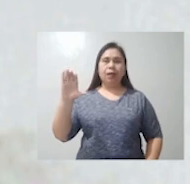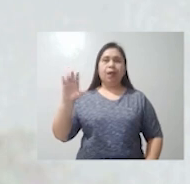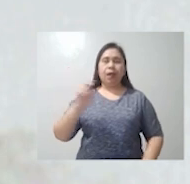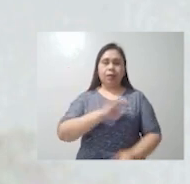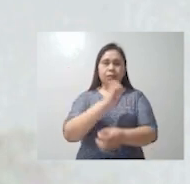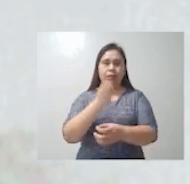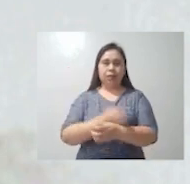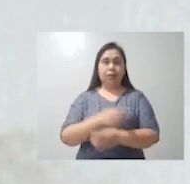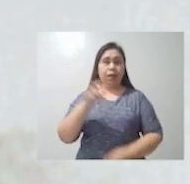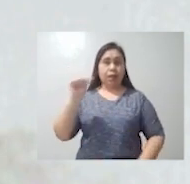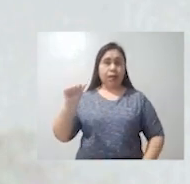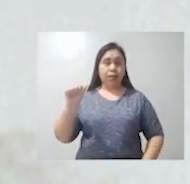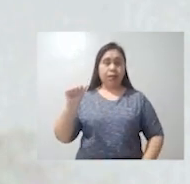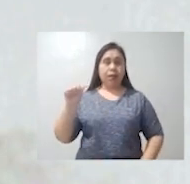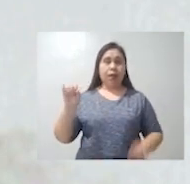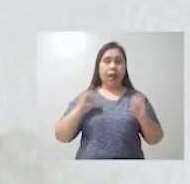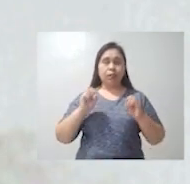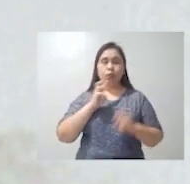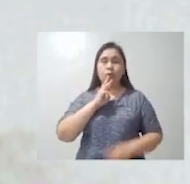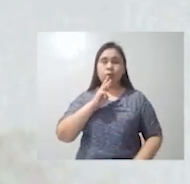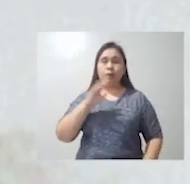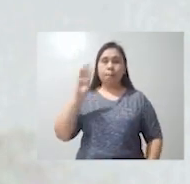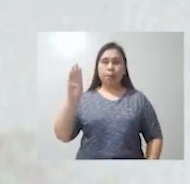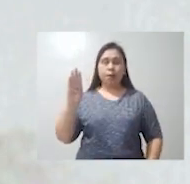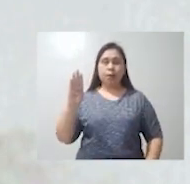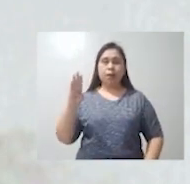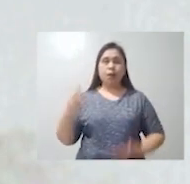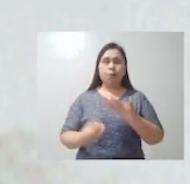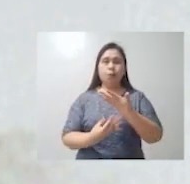B. Boiling water.